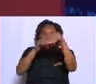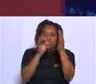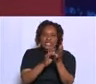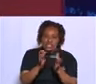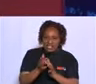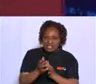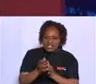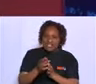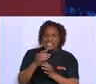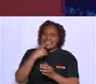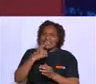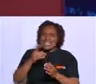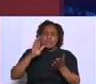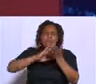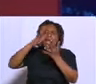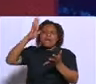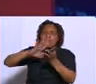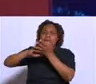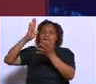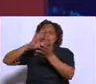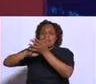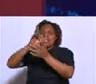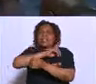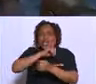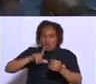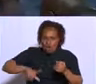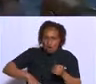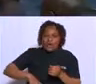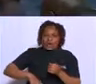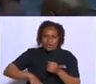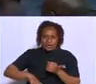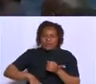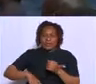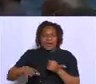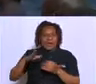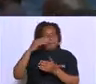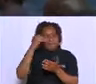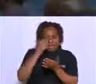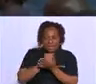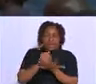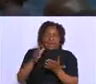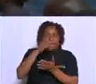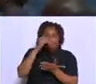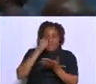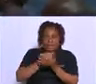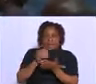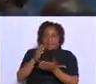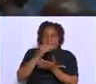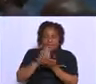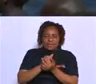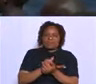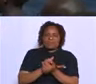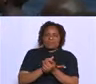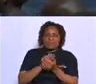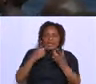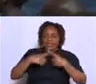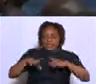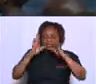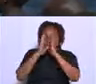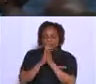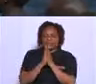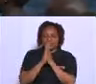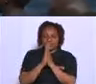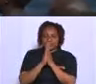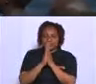you say praise the Lord? Naweza mkasema Bwana asifiwe. Amen. Amen. Amen. Let's pray together.